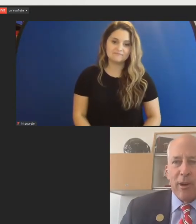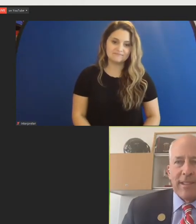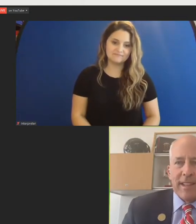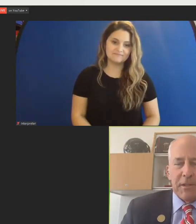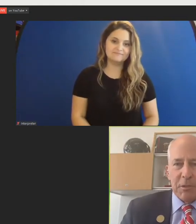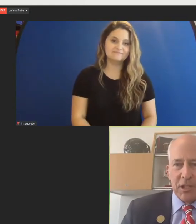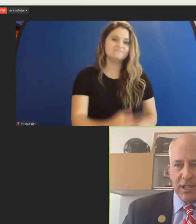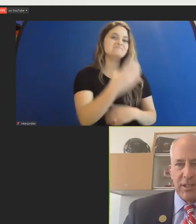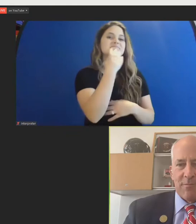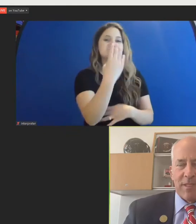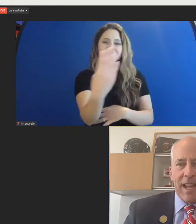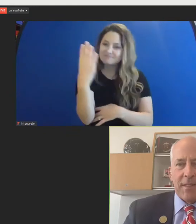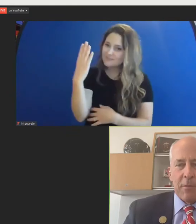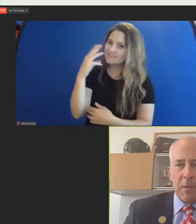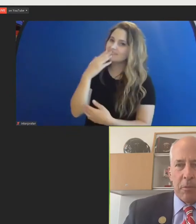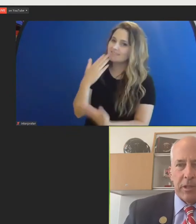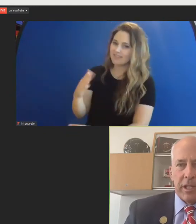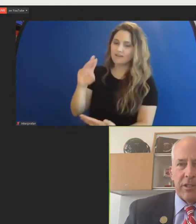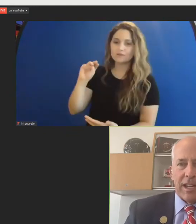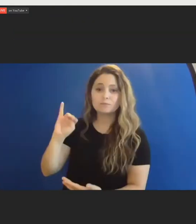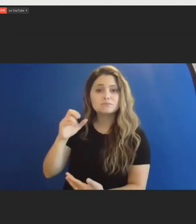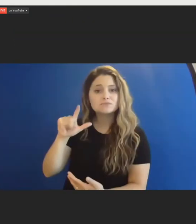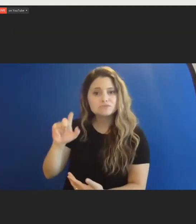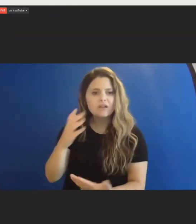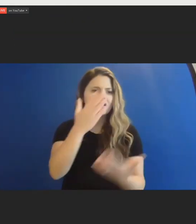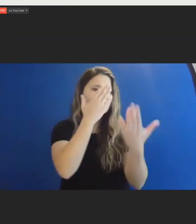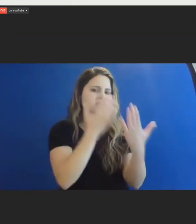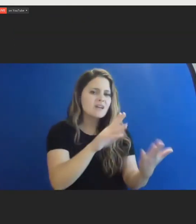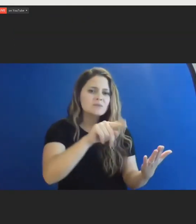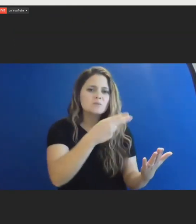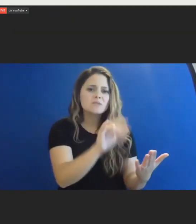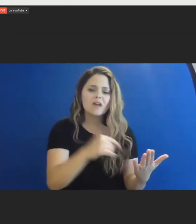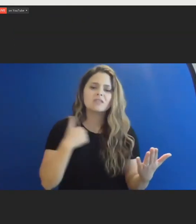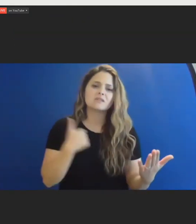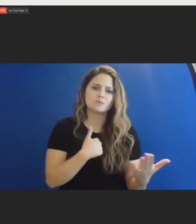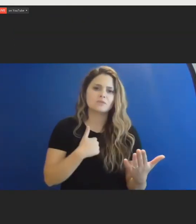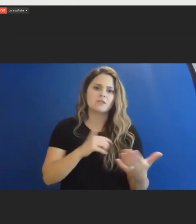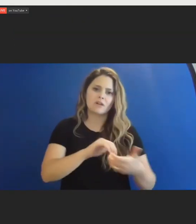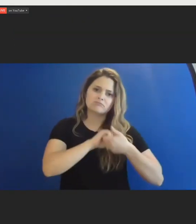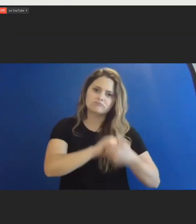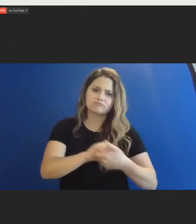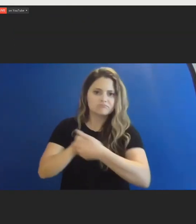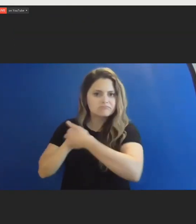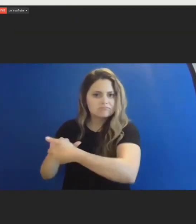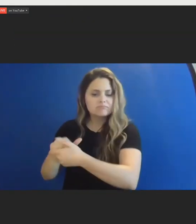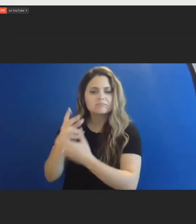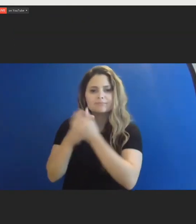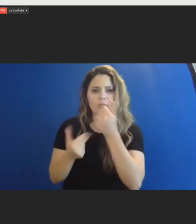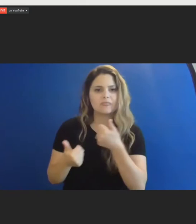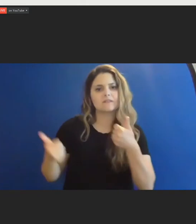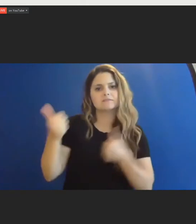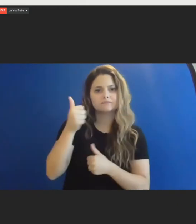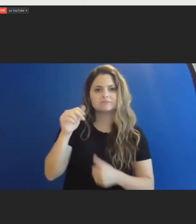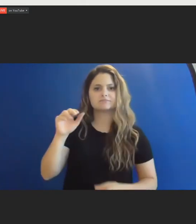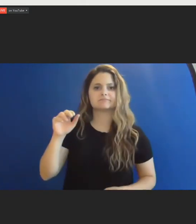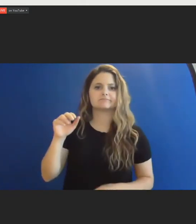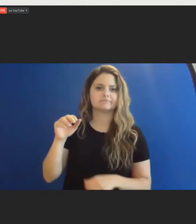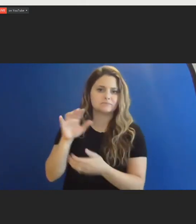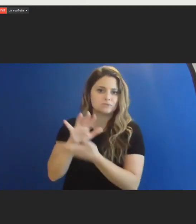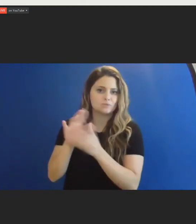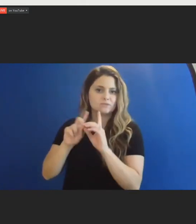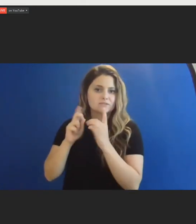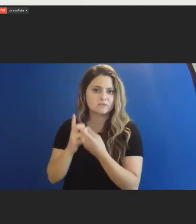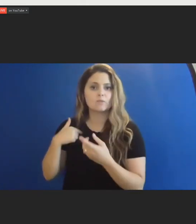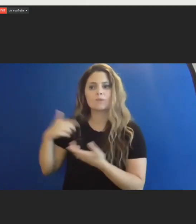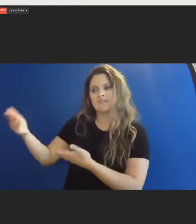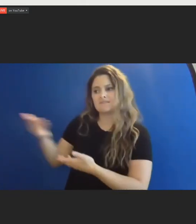Good morning. Thanks, Michelle. Kathy, we appreciate you guys. We're in good hands with our school superintendents. We would have invited Keith Bryant from Lubbock Cooper